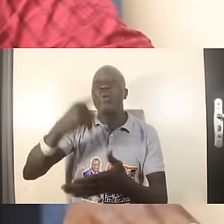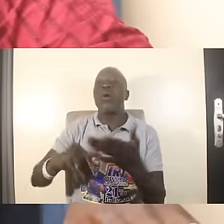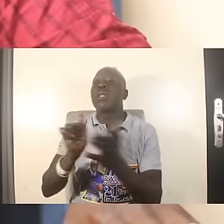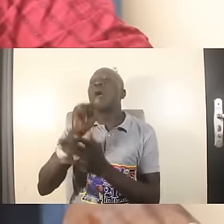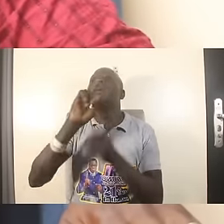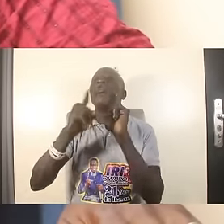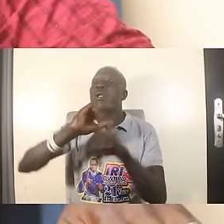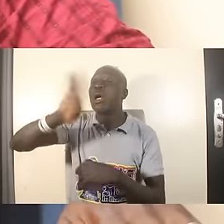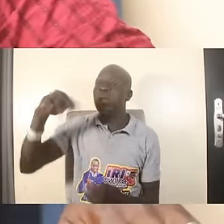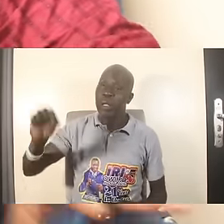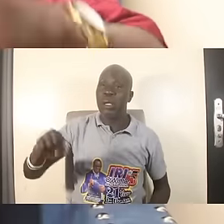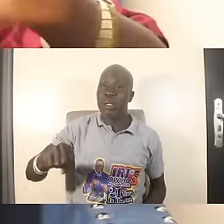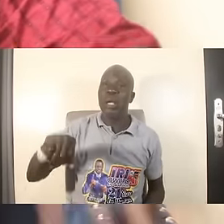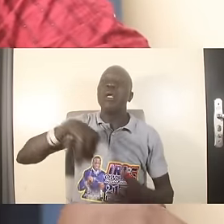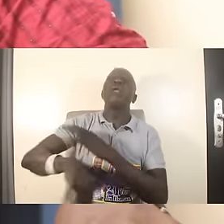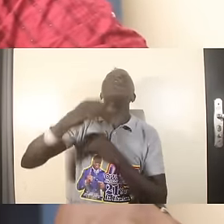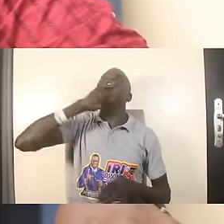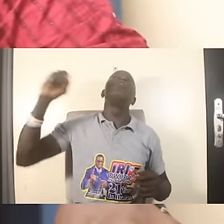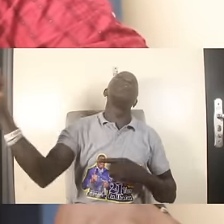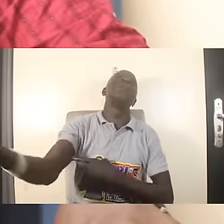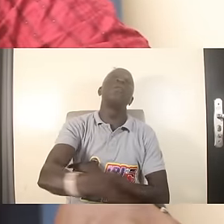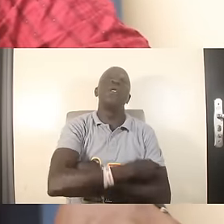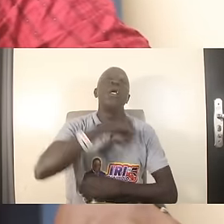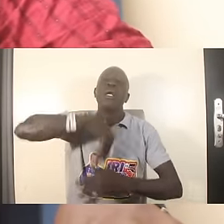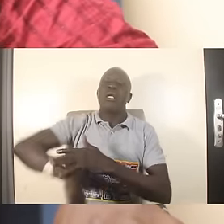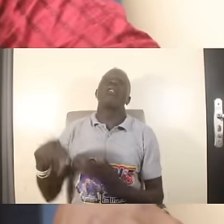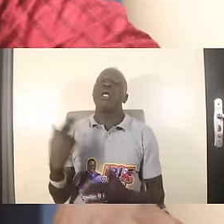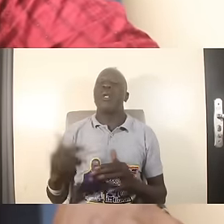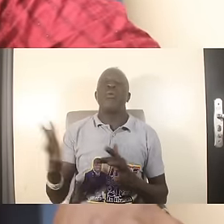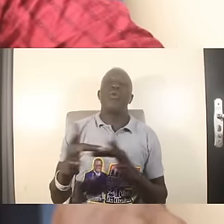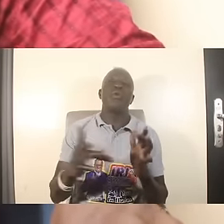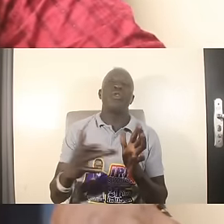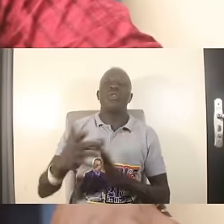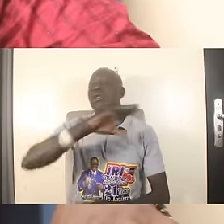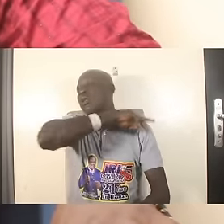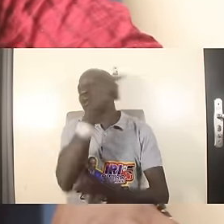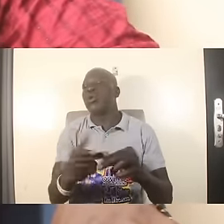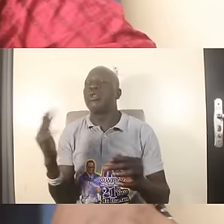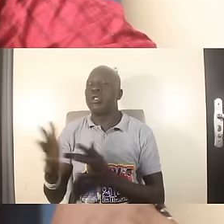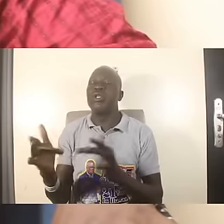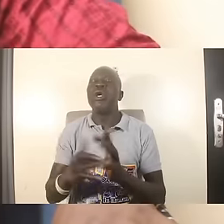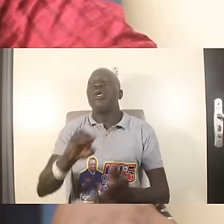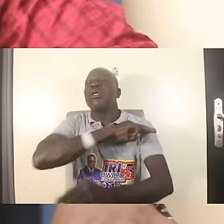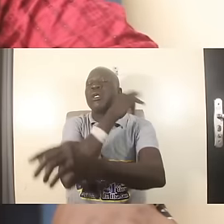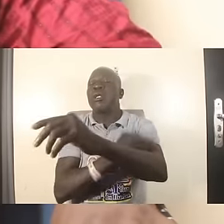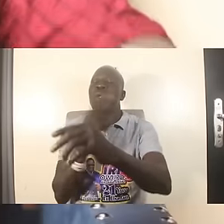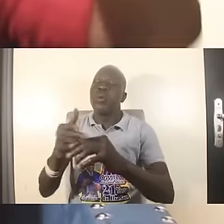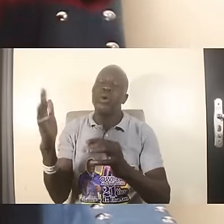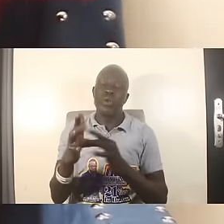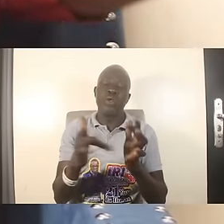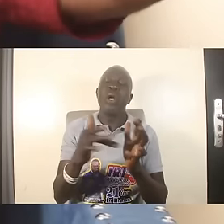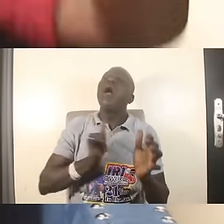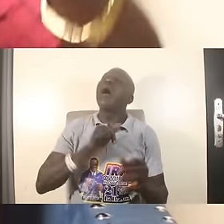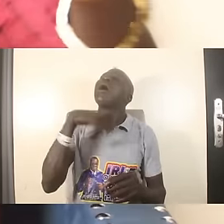what I'm saying. Bene. Yes. In the olden days. Ni ojo. La gari baro ka te ye afa no da. Arabi no ka. In the name of Jesus. Emi